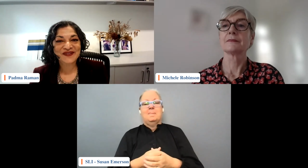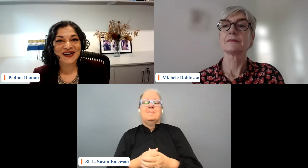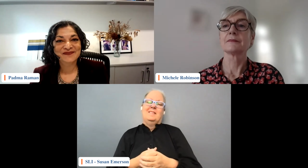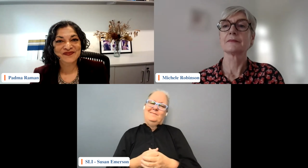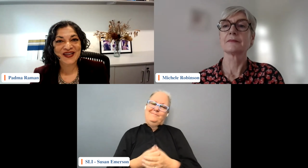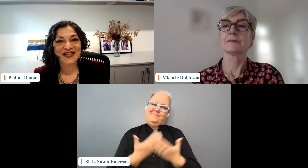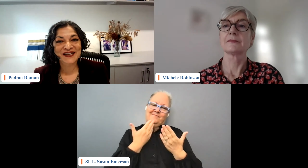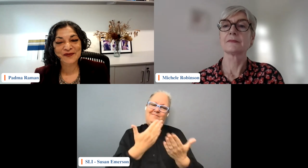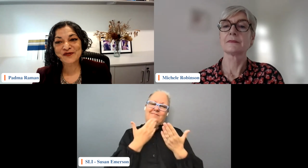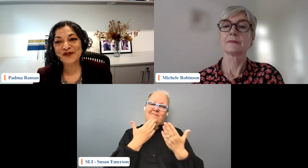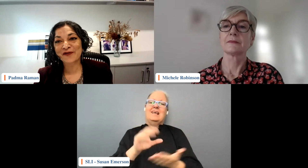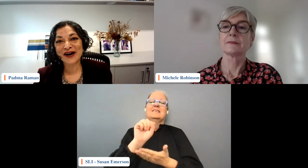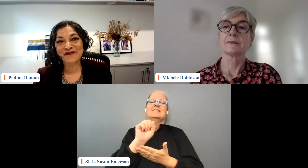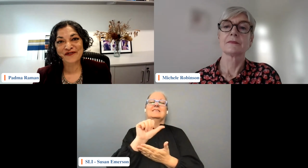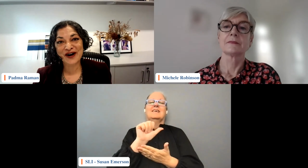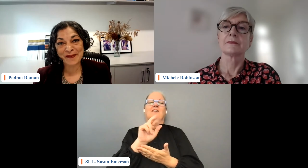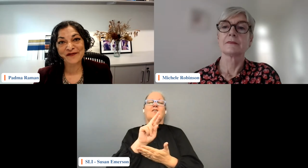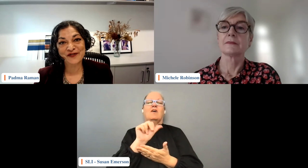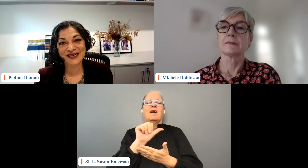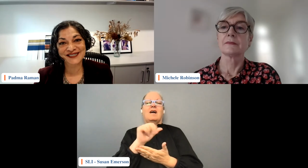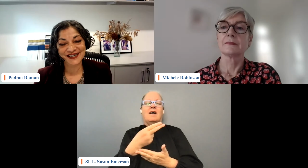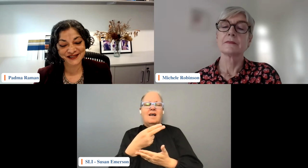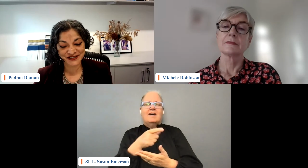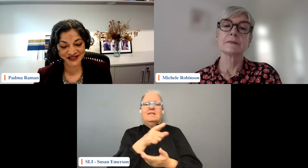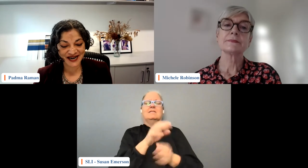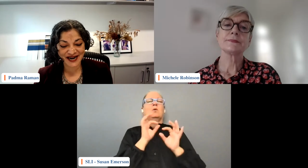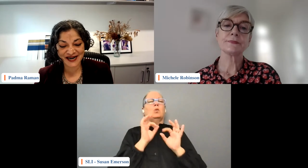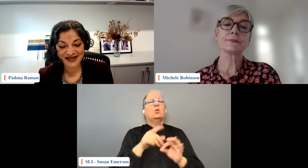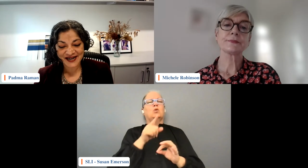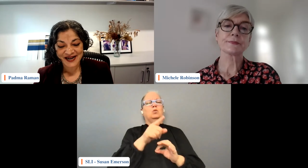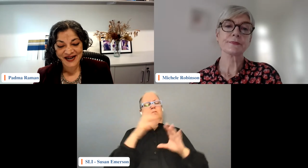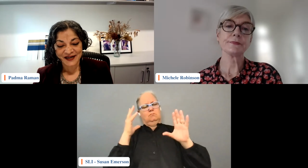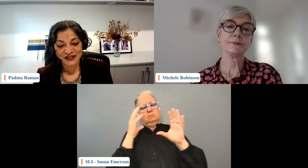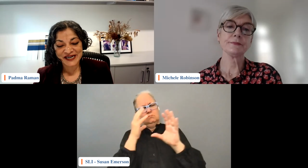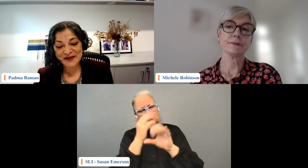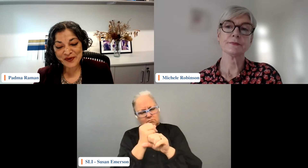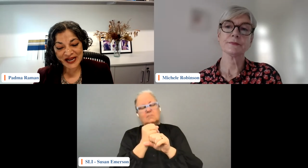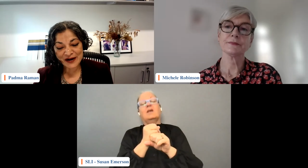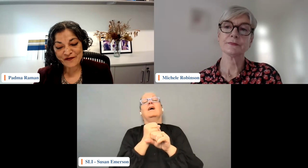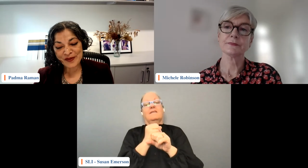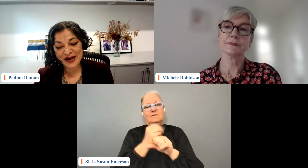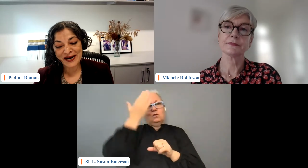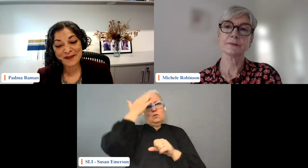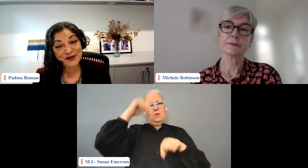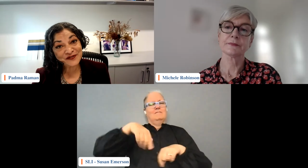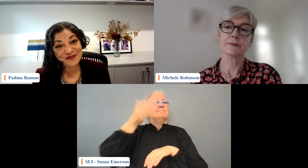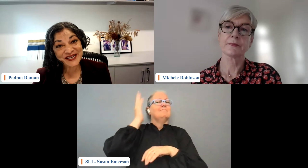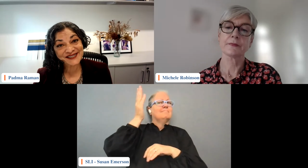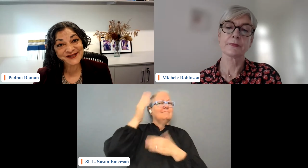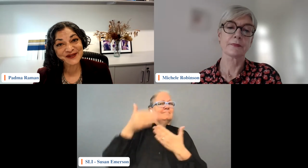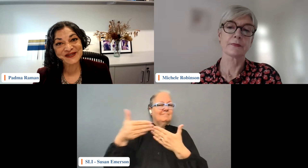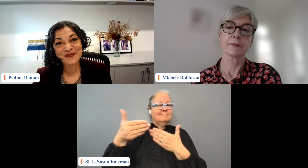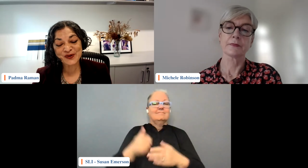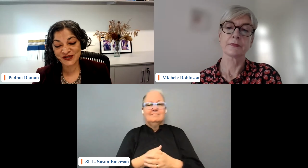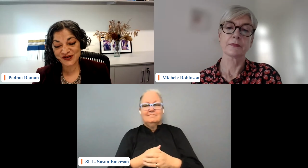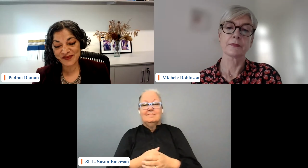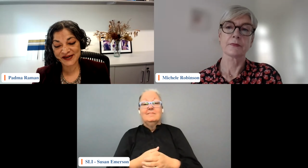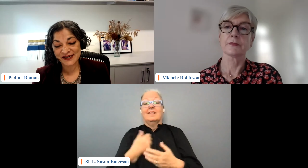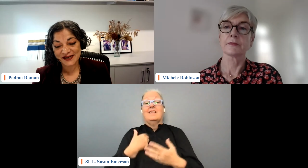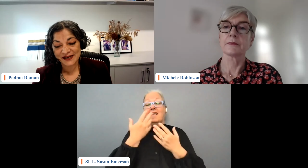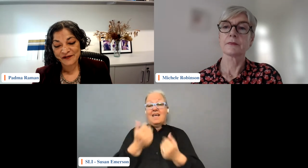Sarah. I think that was a really great framing for our discussion today. Today, we'll hear from a number of speakers on this